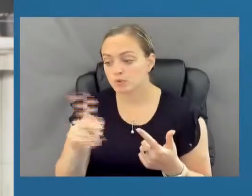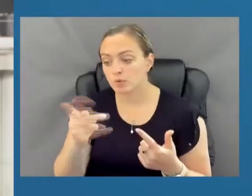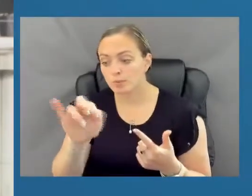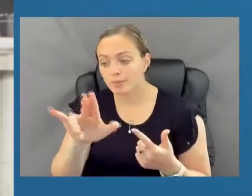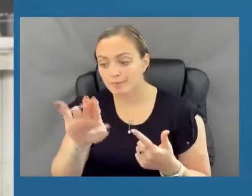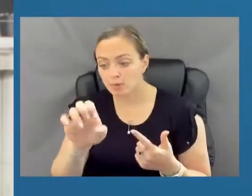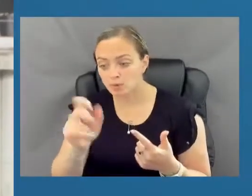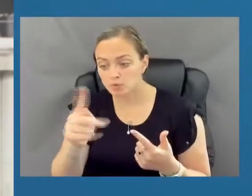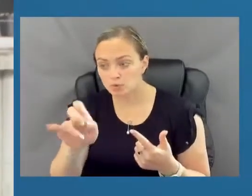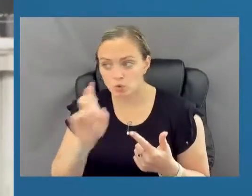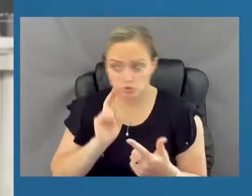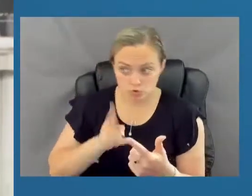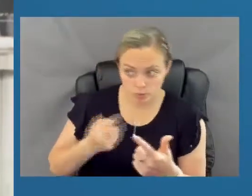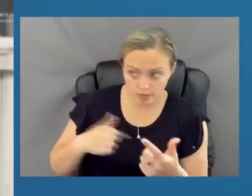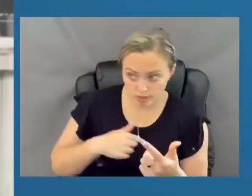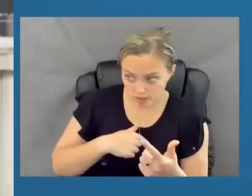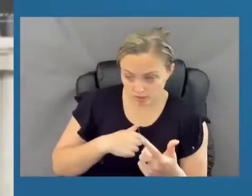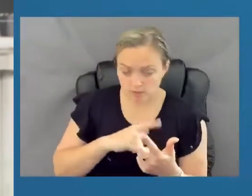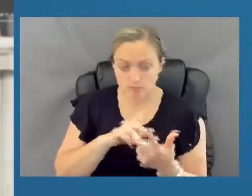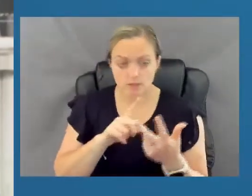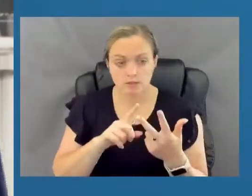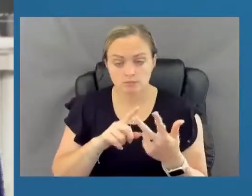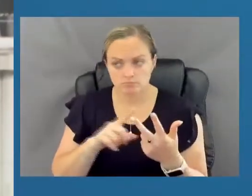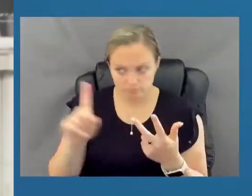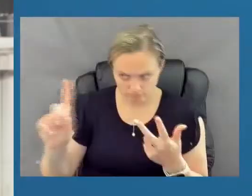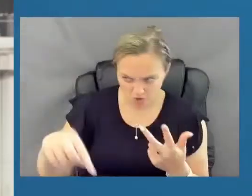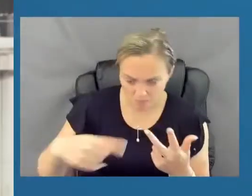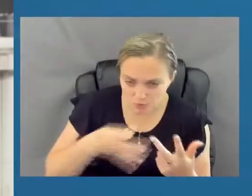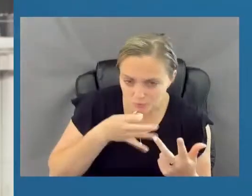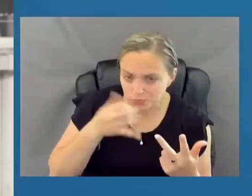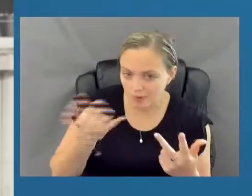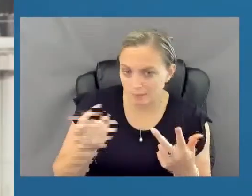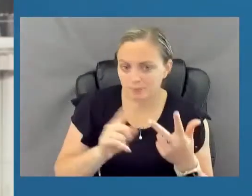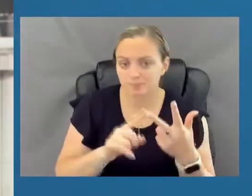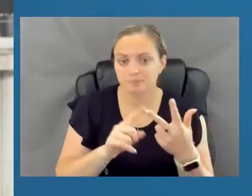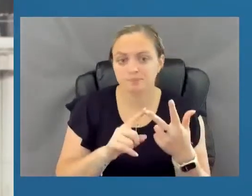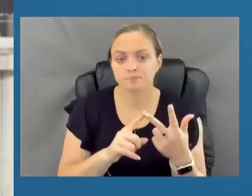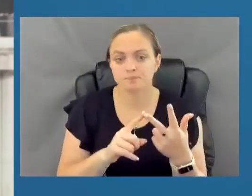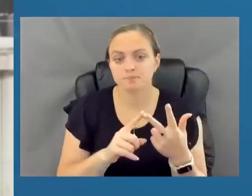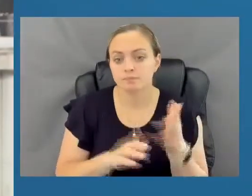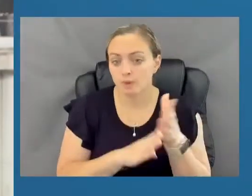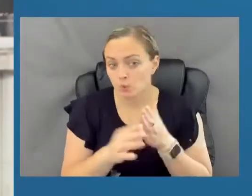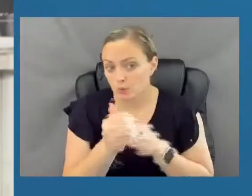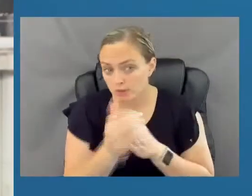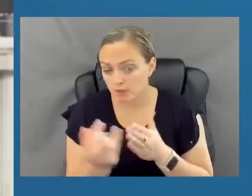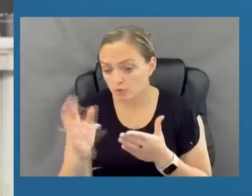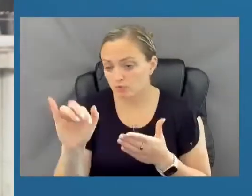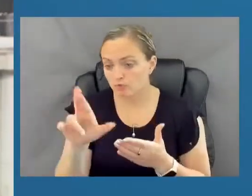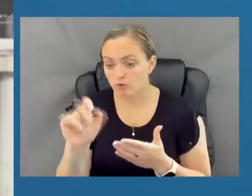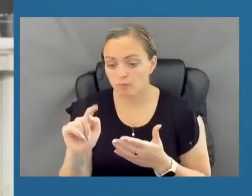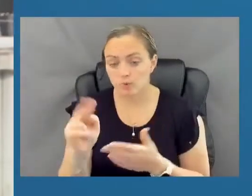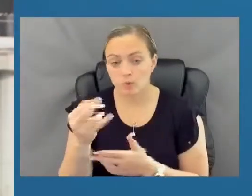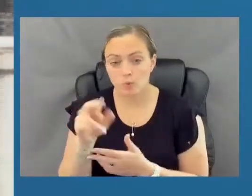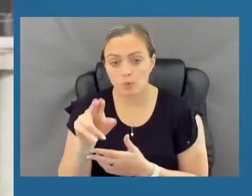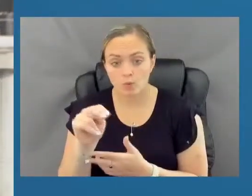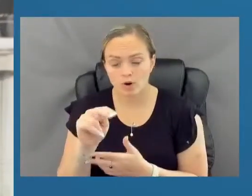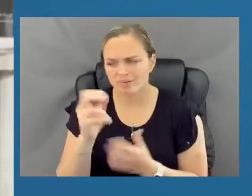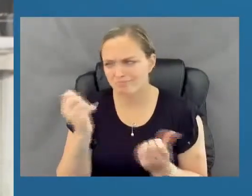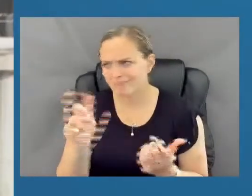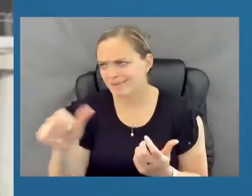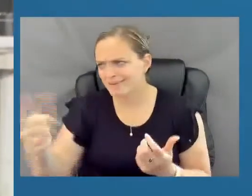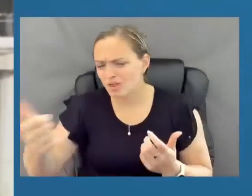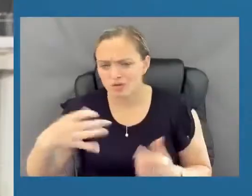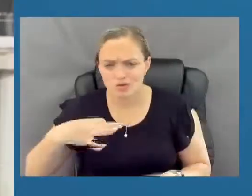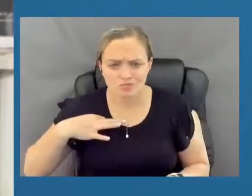joined us. On her way down. Also, Minority Leader Robert Ort has joined us, as well as many other electeds from